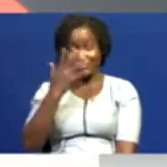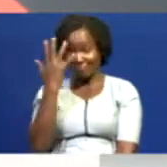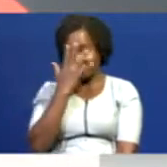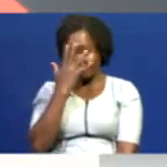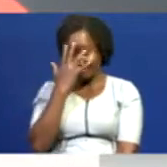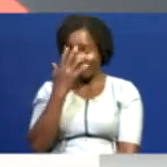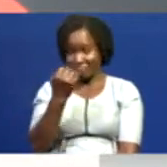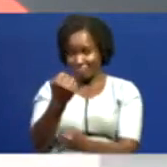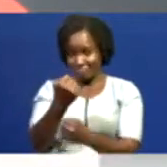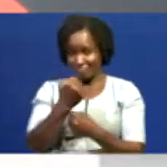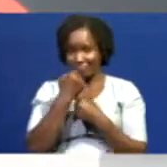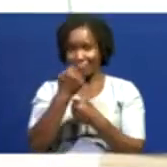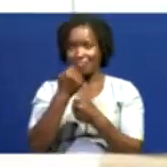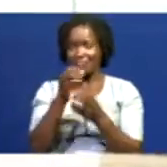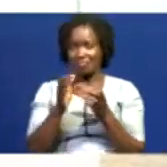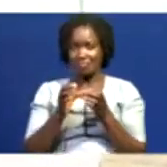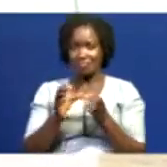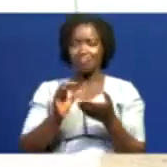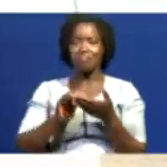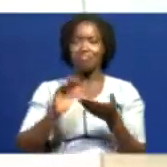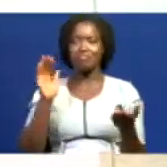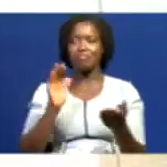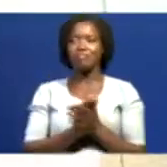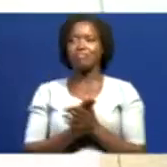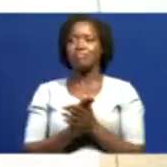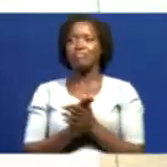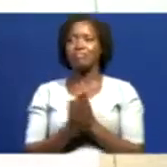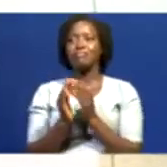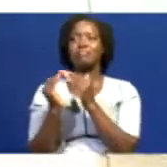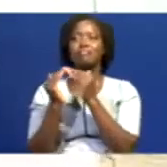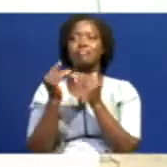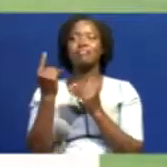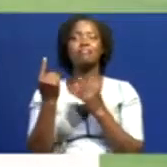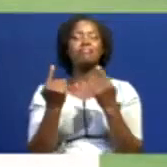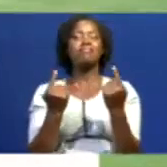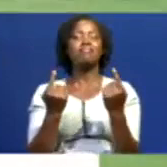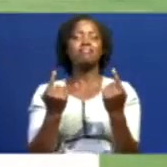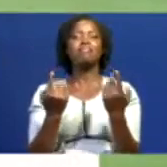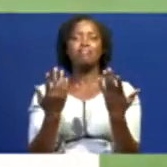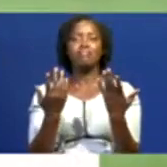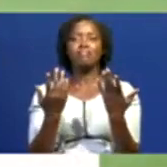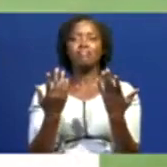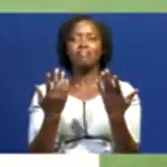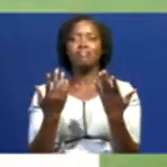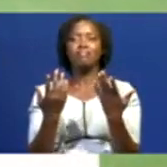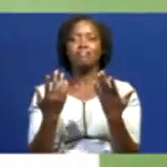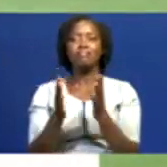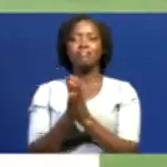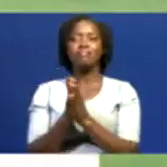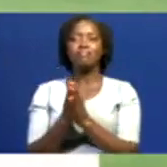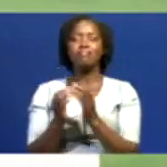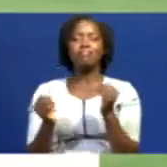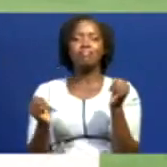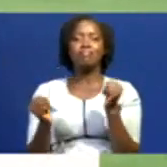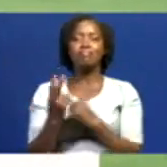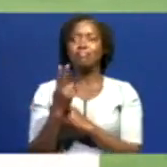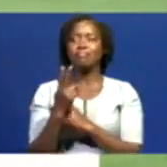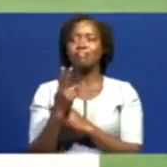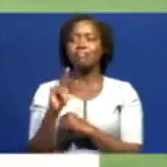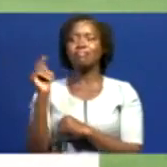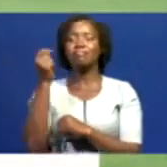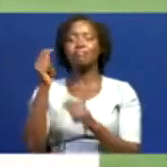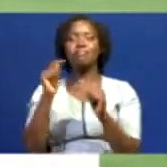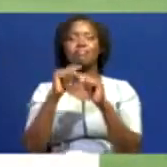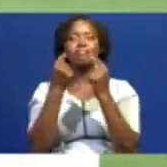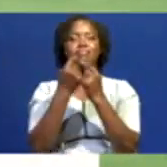ile nguvu ya kujipush more. With the tie level 1-1 on aggregate, the match was forced to go into penalty shootout, which the Kenyan